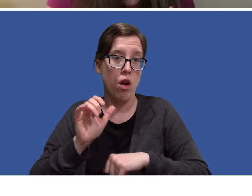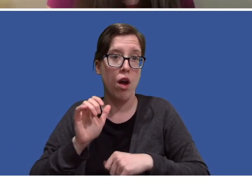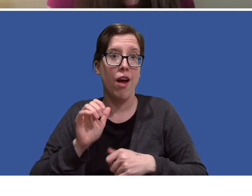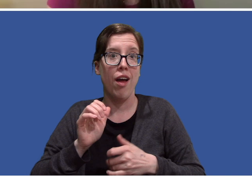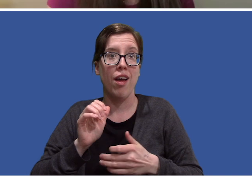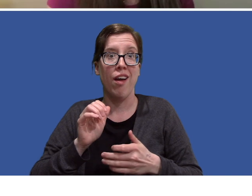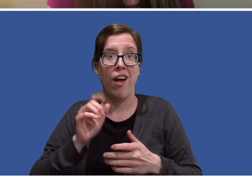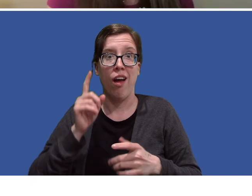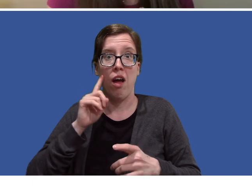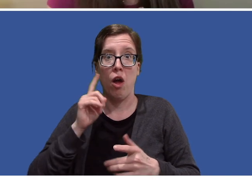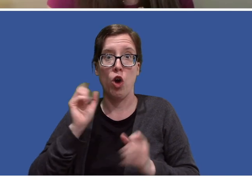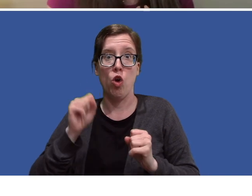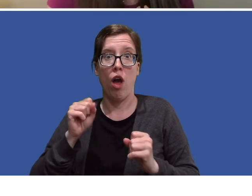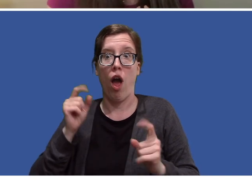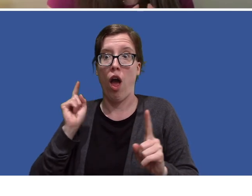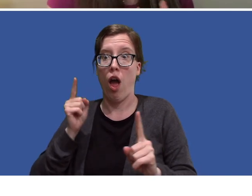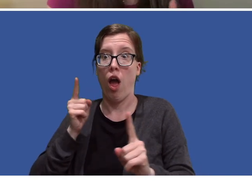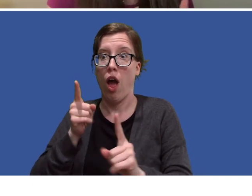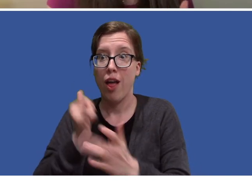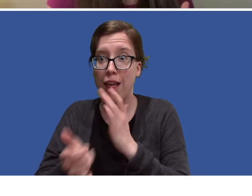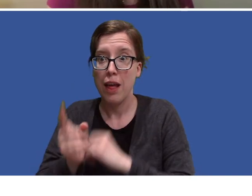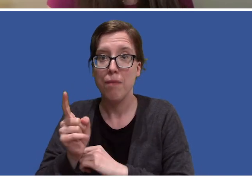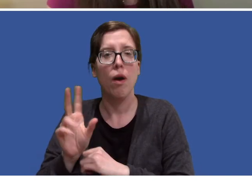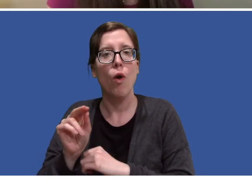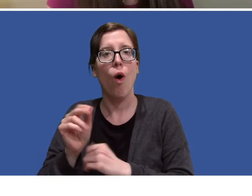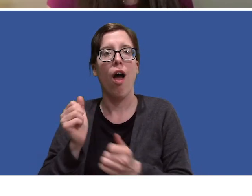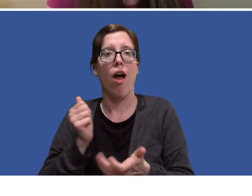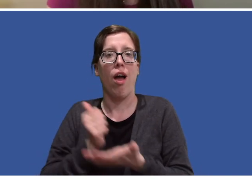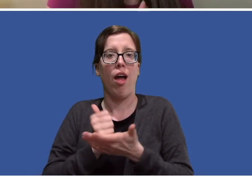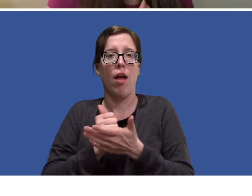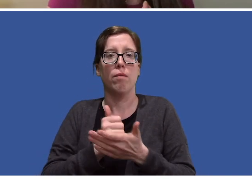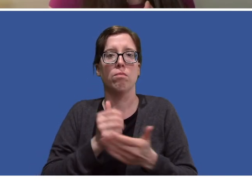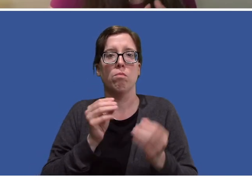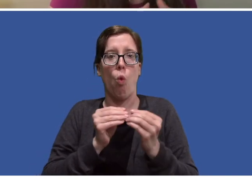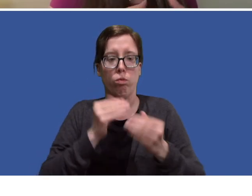quality work and teach them those lifelong